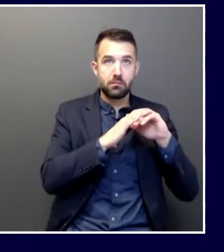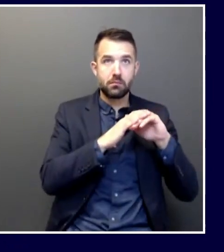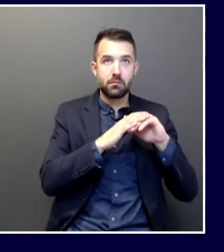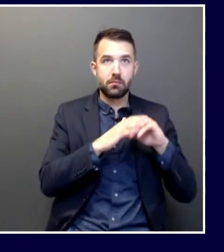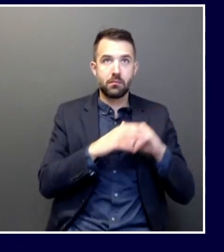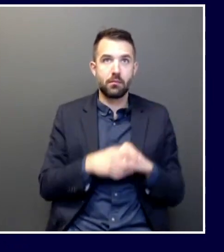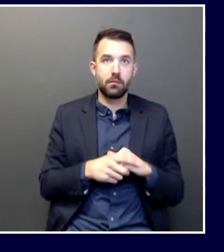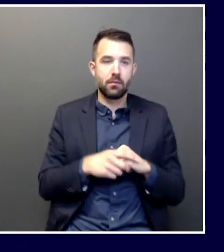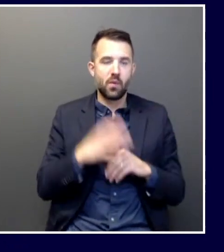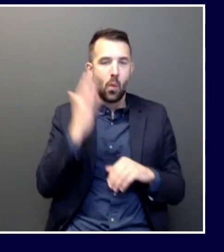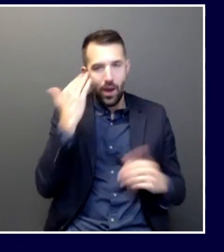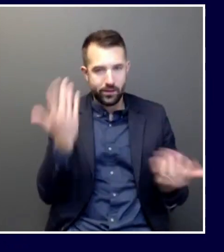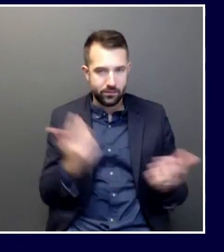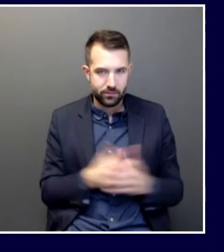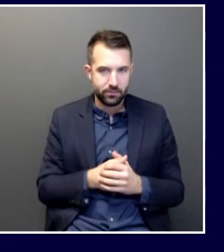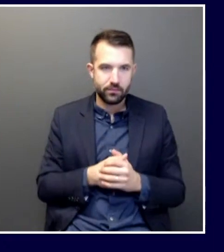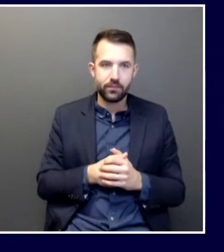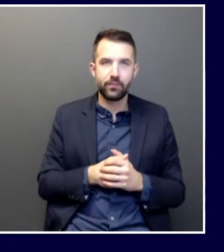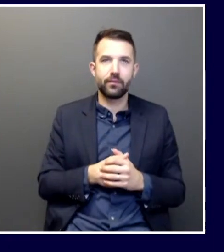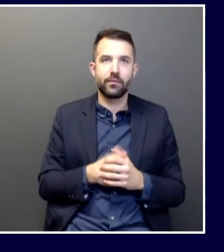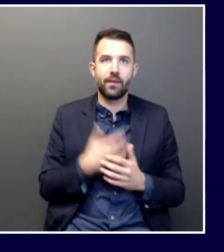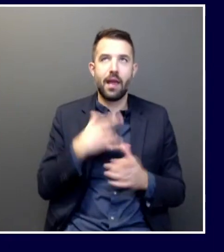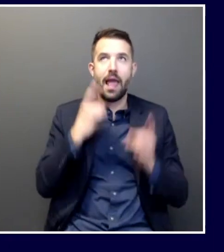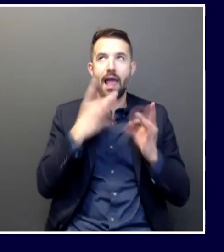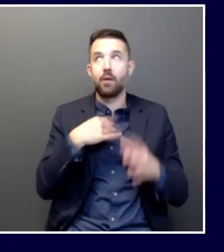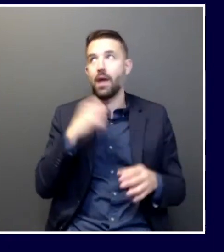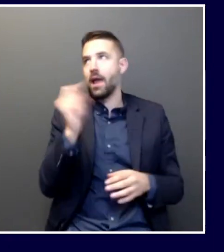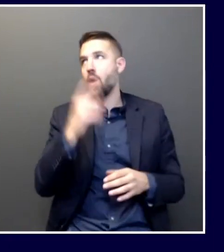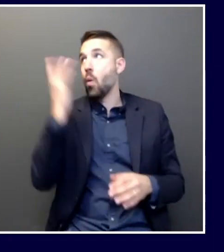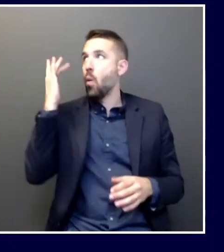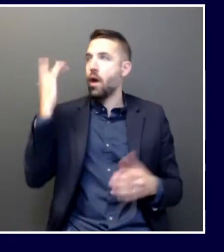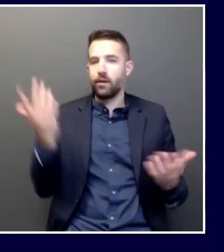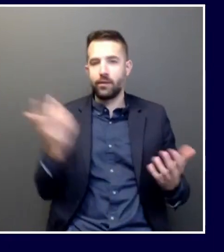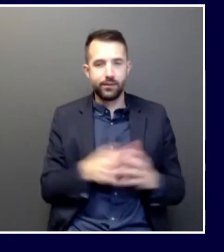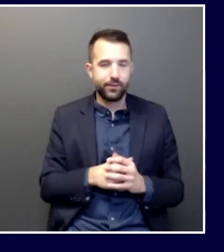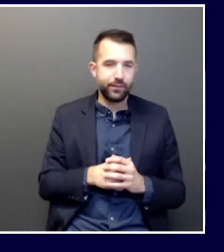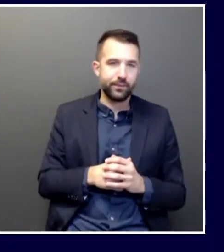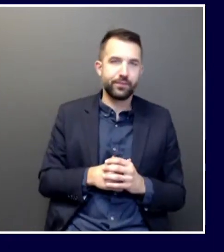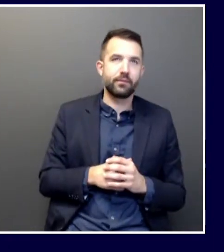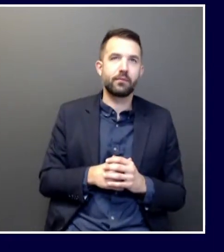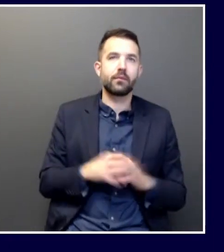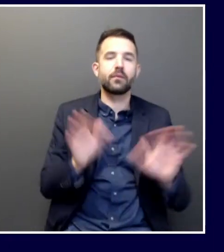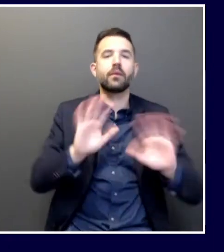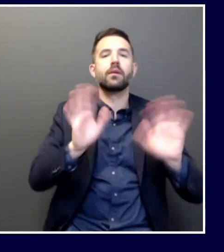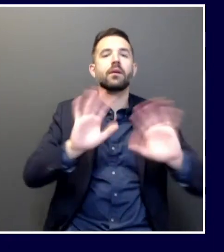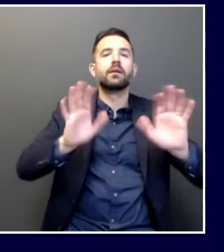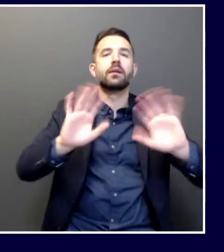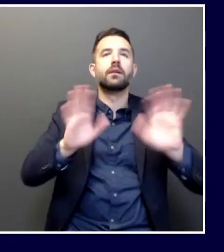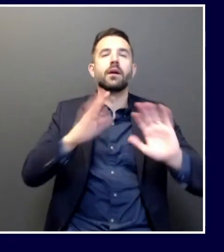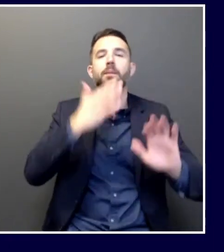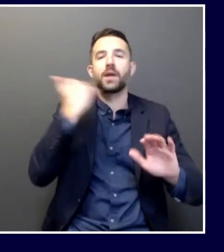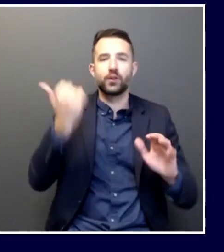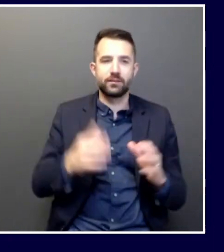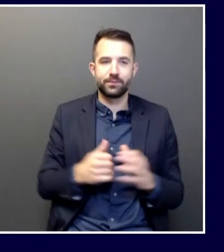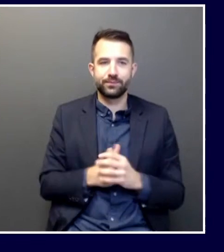any idea as to why we saw that increase, or how did it happen? Did the state do anything intentionally?